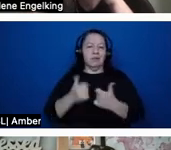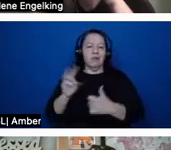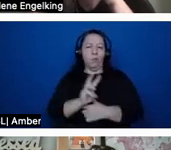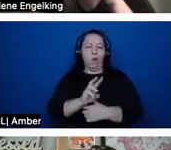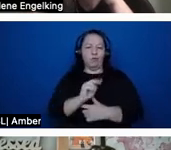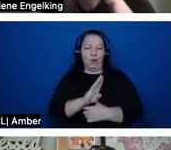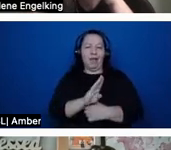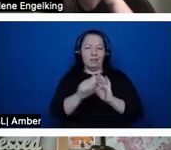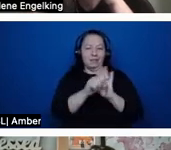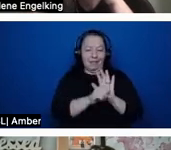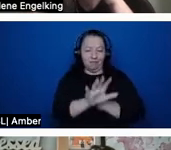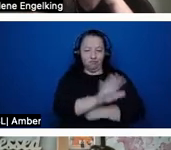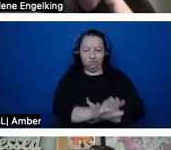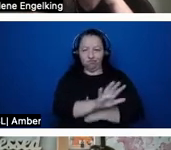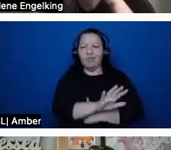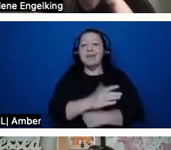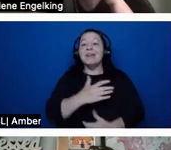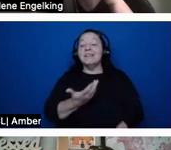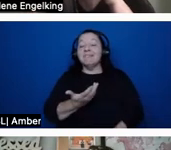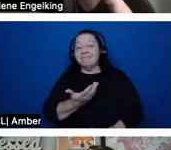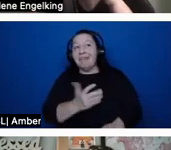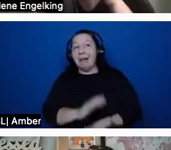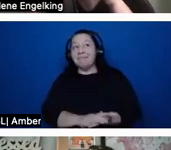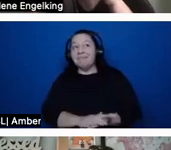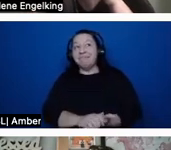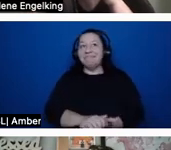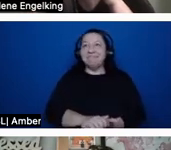and my